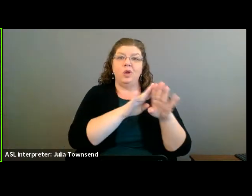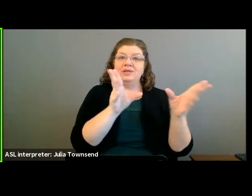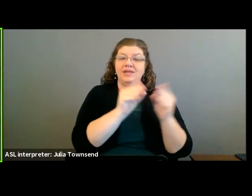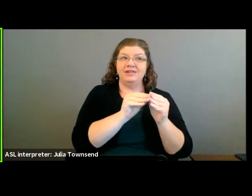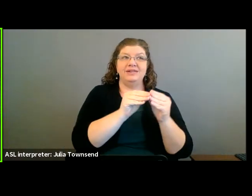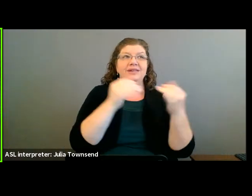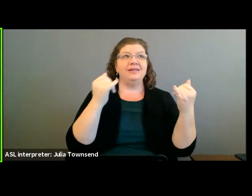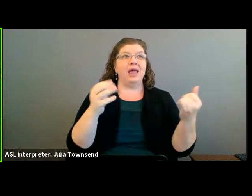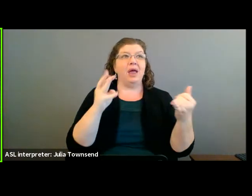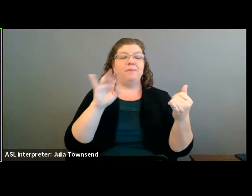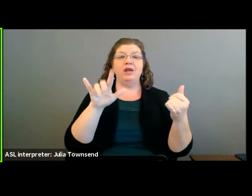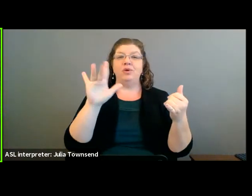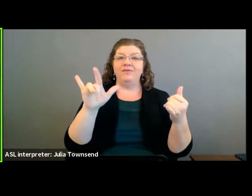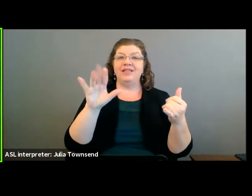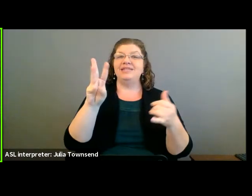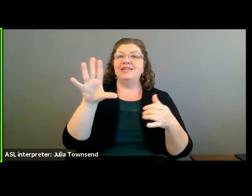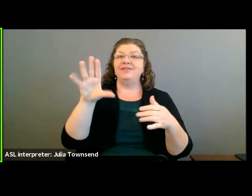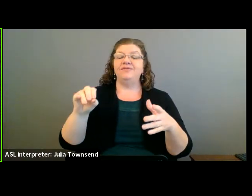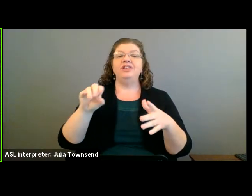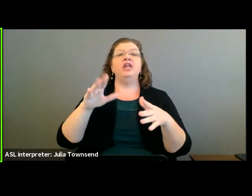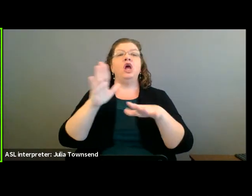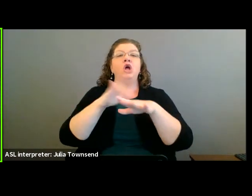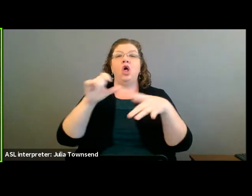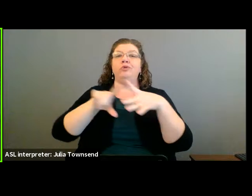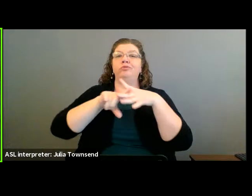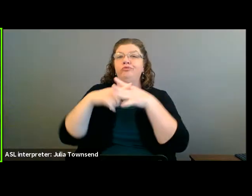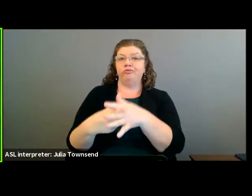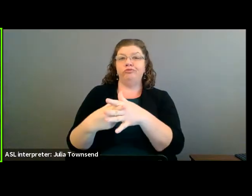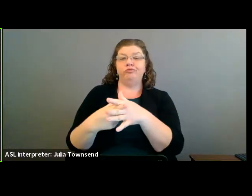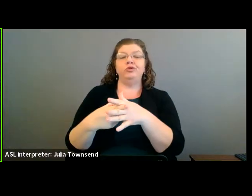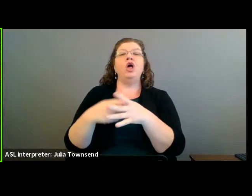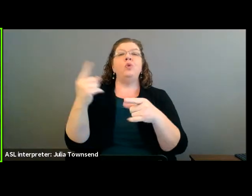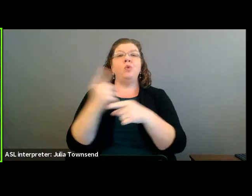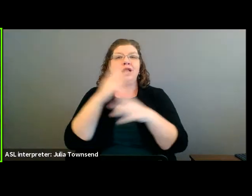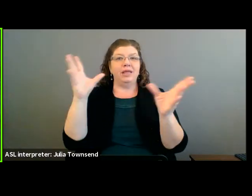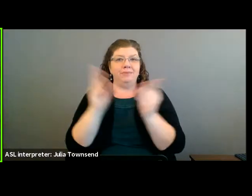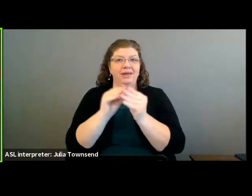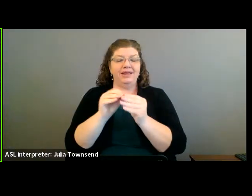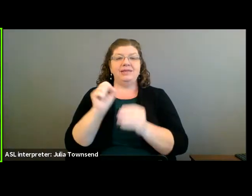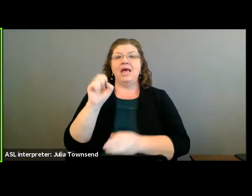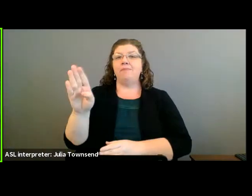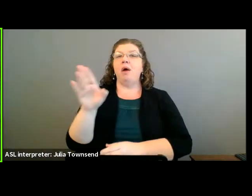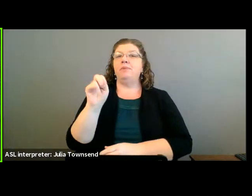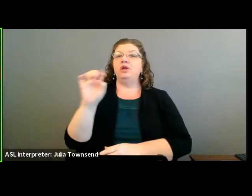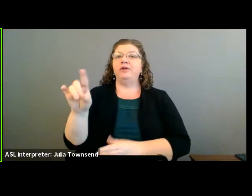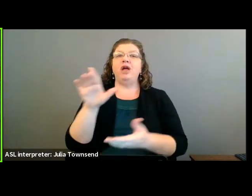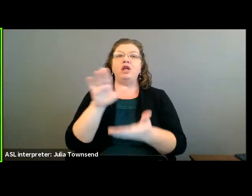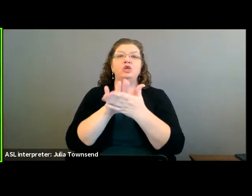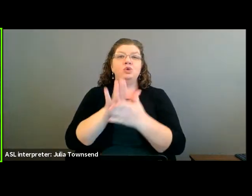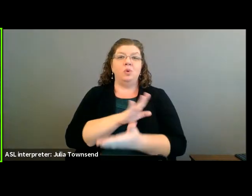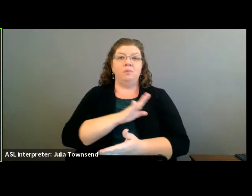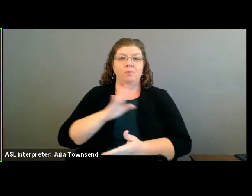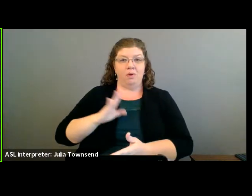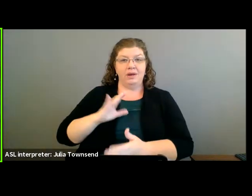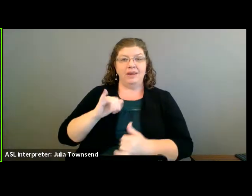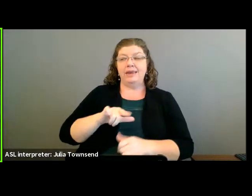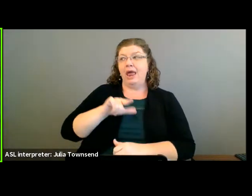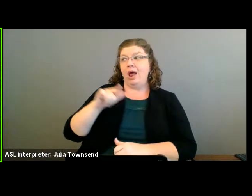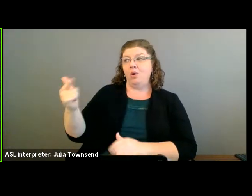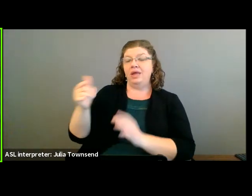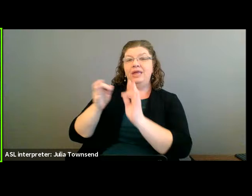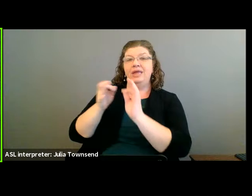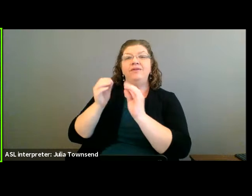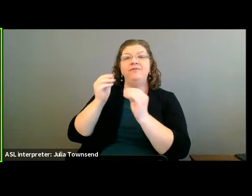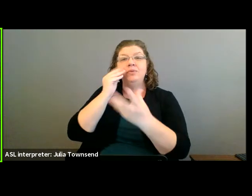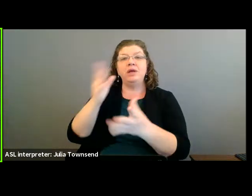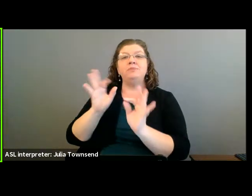p.m., I'm calling to order this regular meeting of the Santa Barbara Unified School Board. And now for information about interpretation of